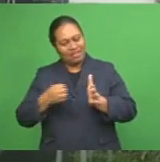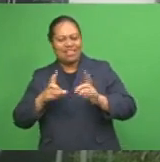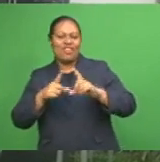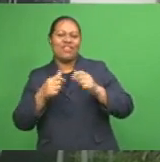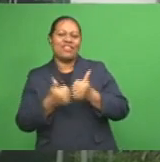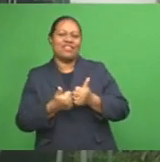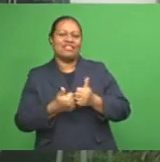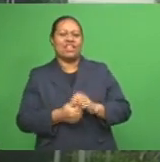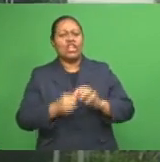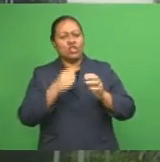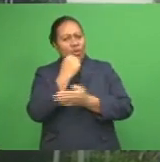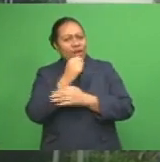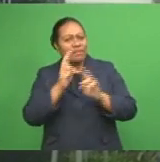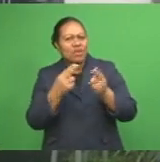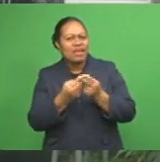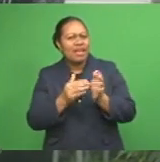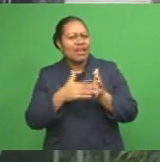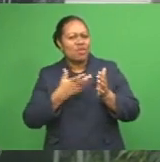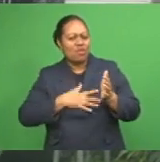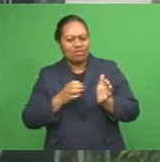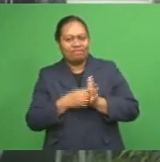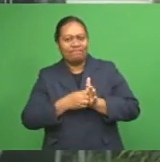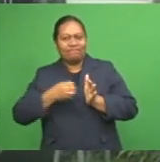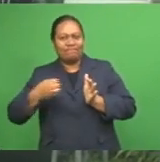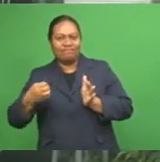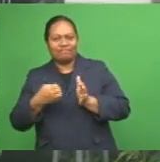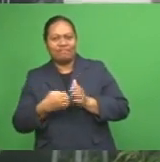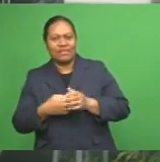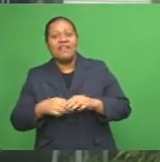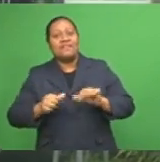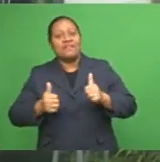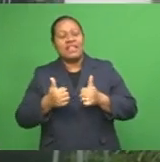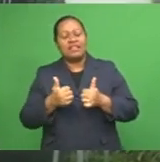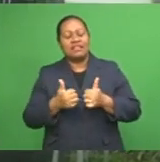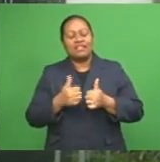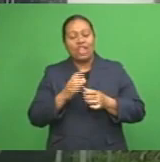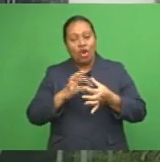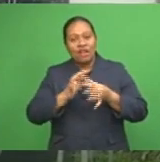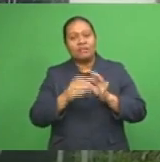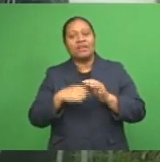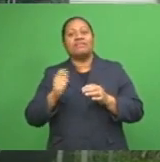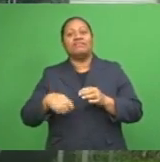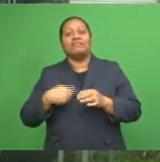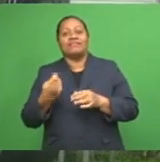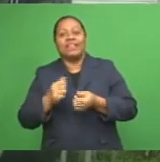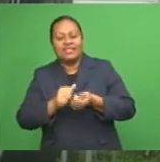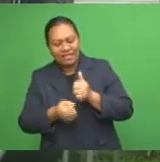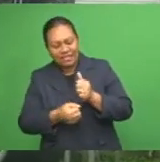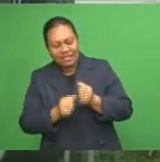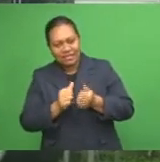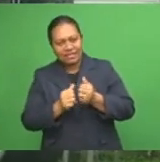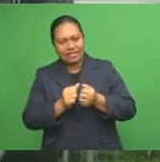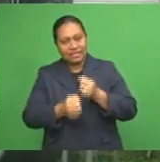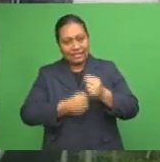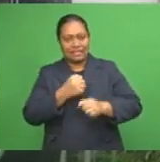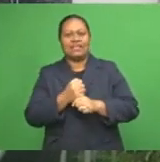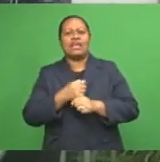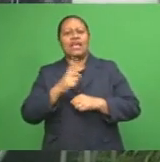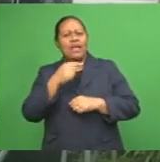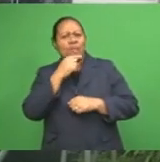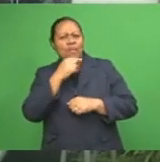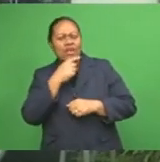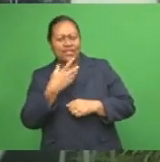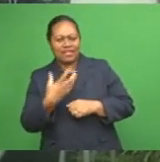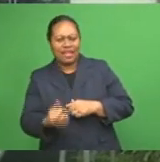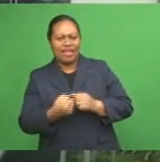rugby union, we're looking at extending those through to after the Olympics next season. And as I said previously, the boys that are in those